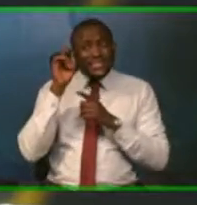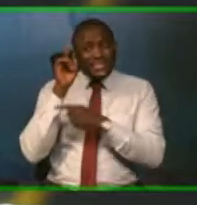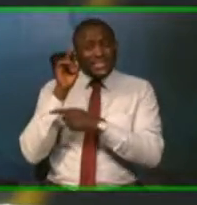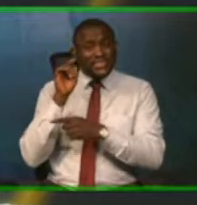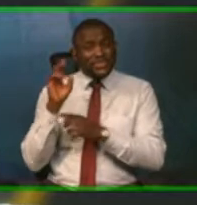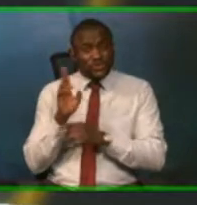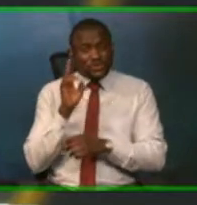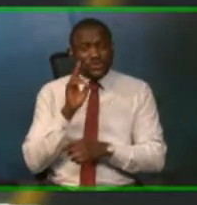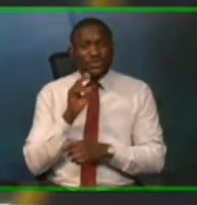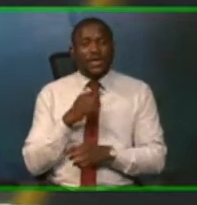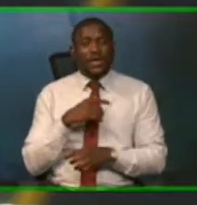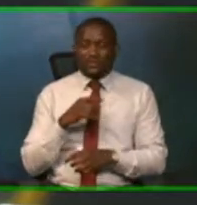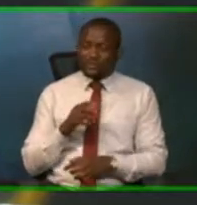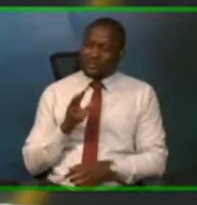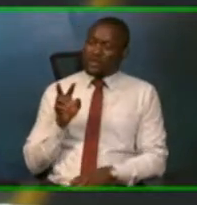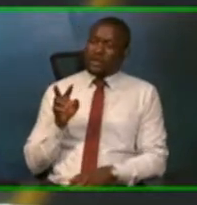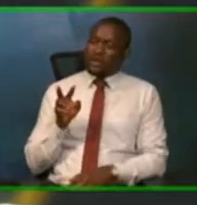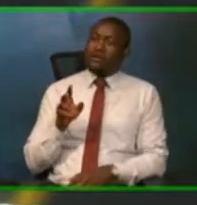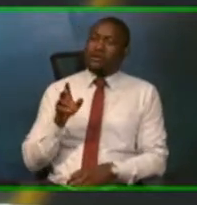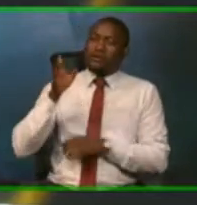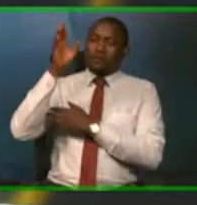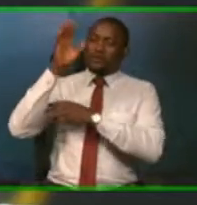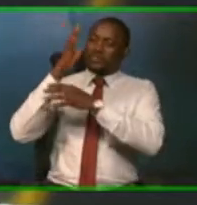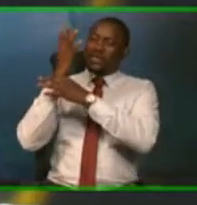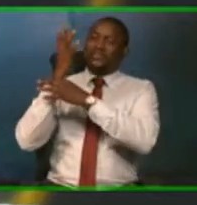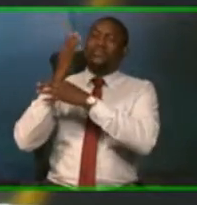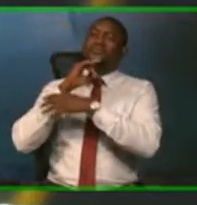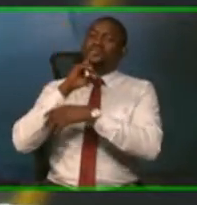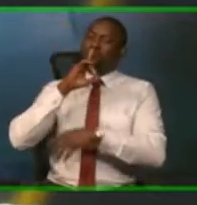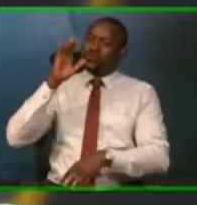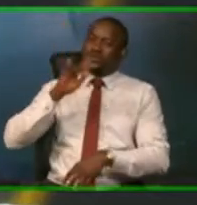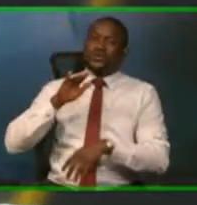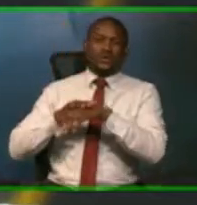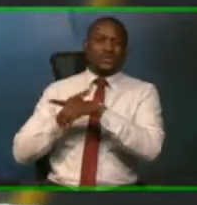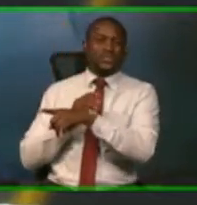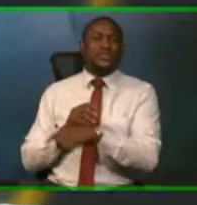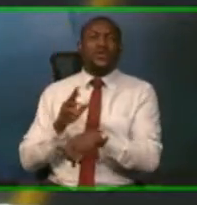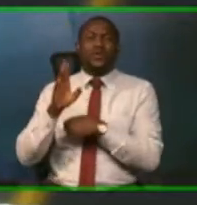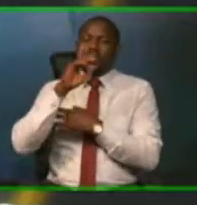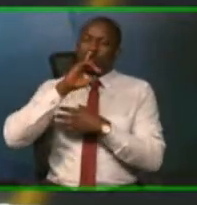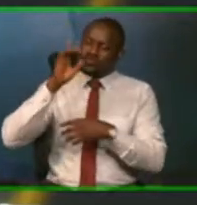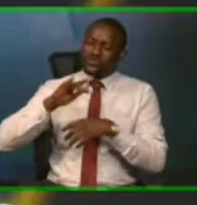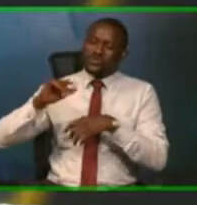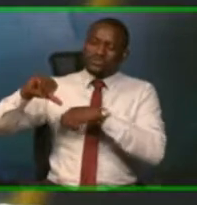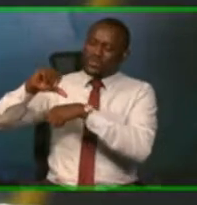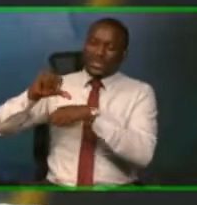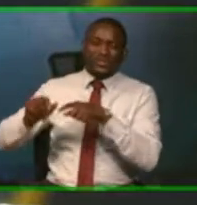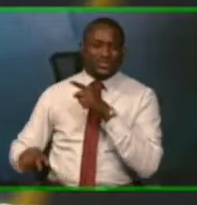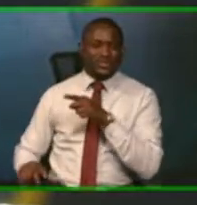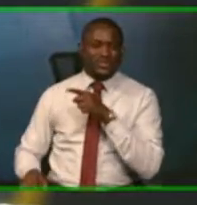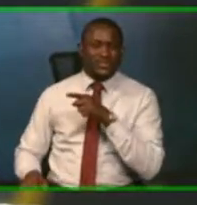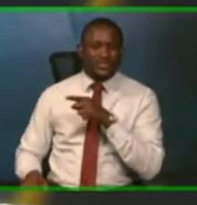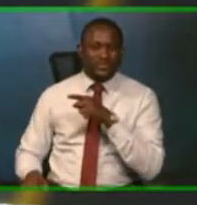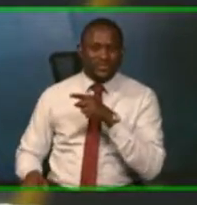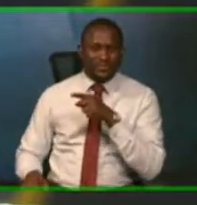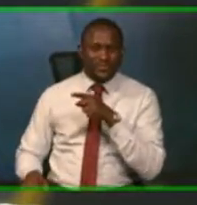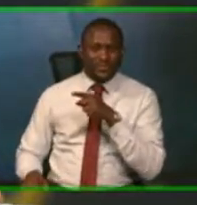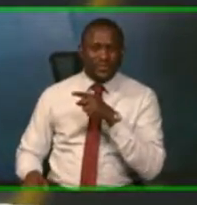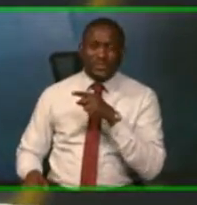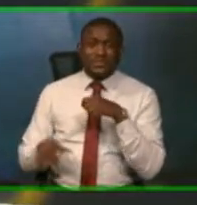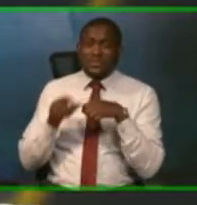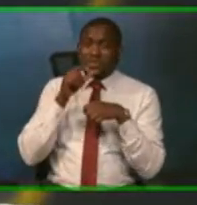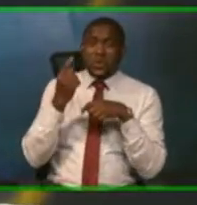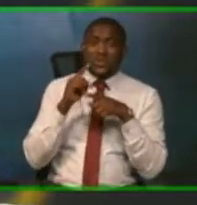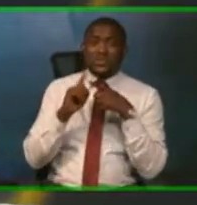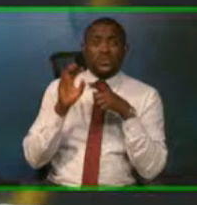I said, God's hand is on this man. All right? God's hand is on him, not just